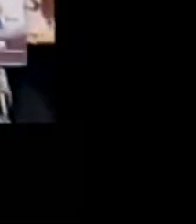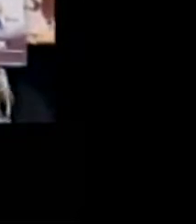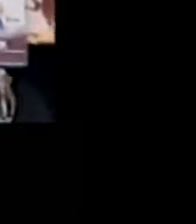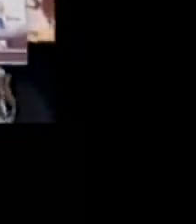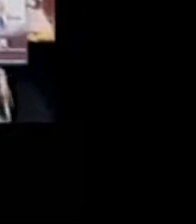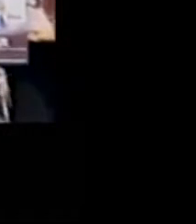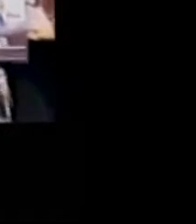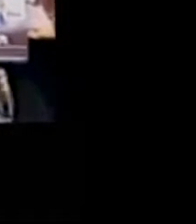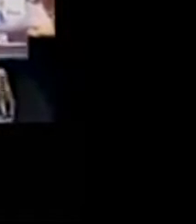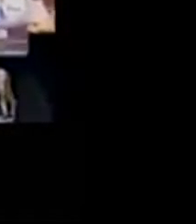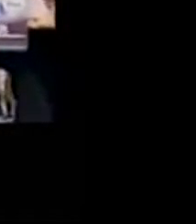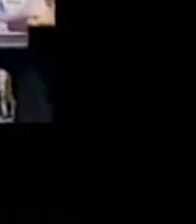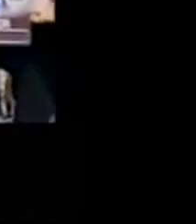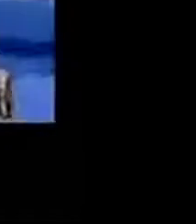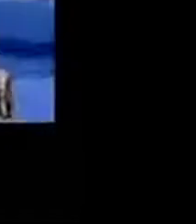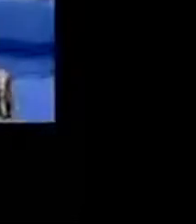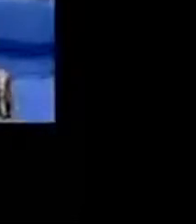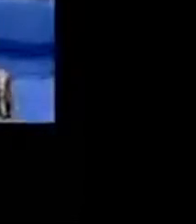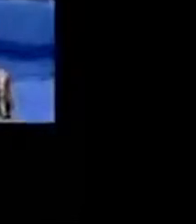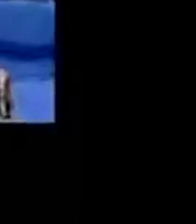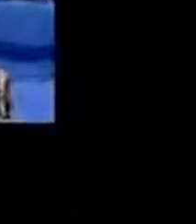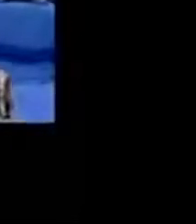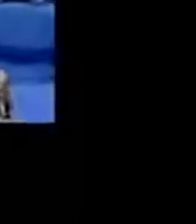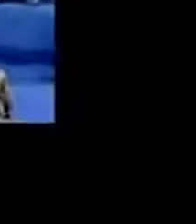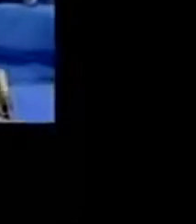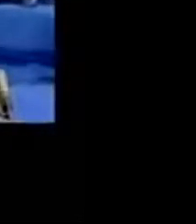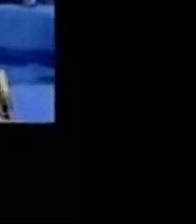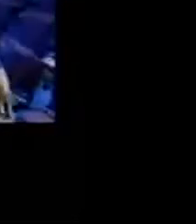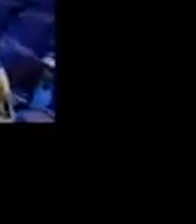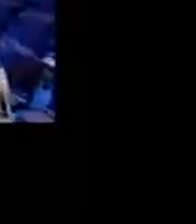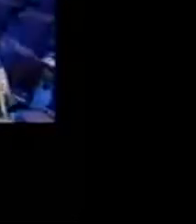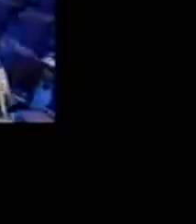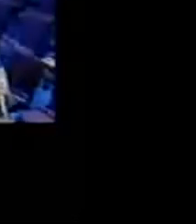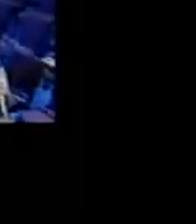true true story